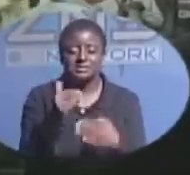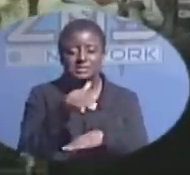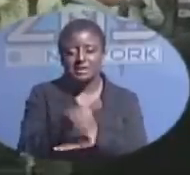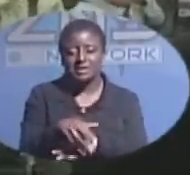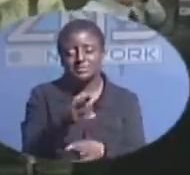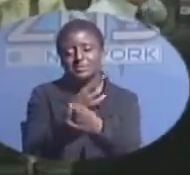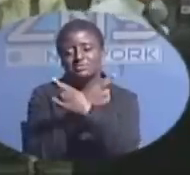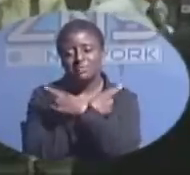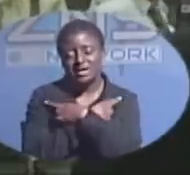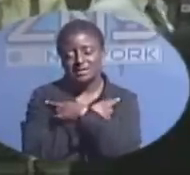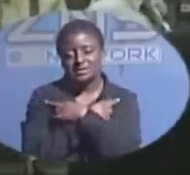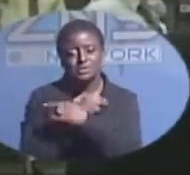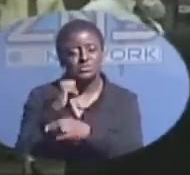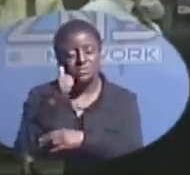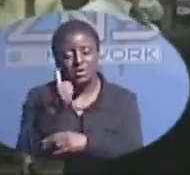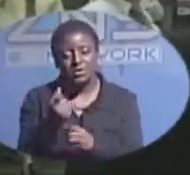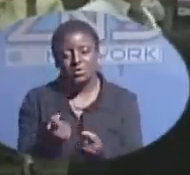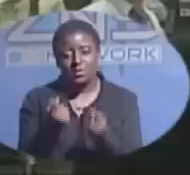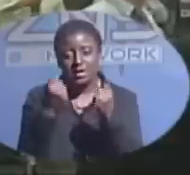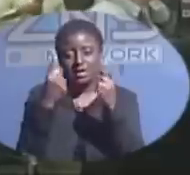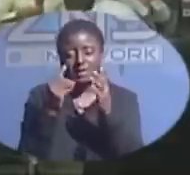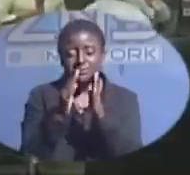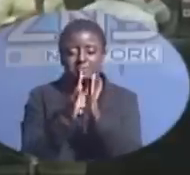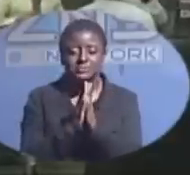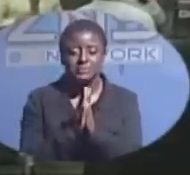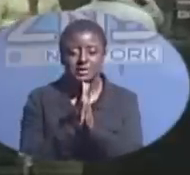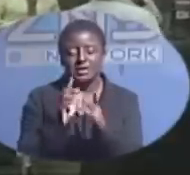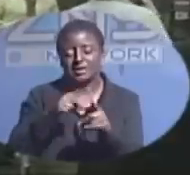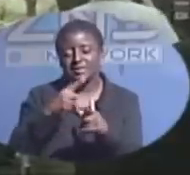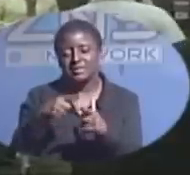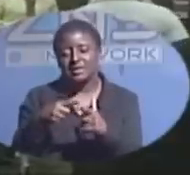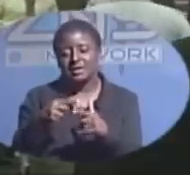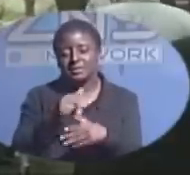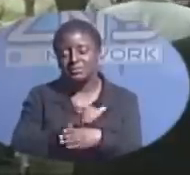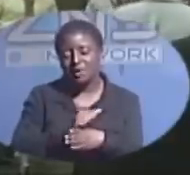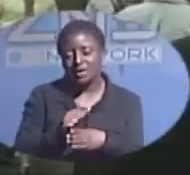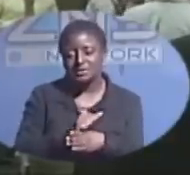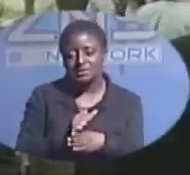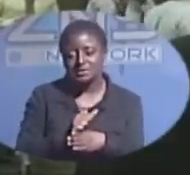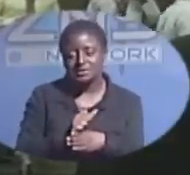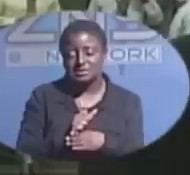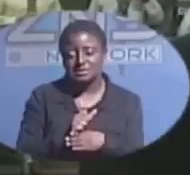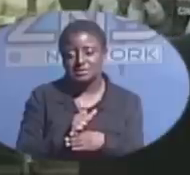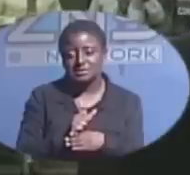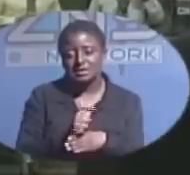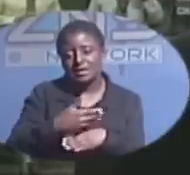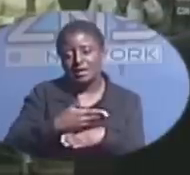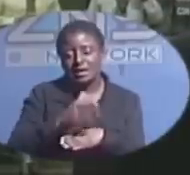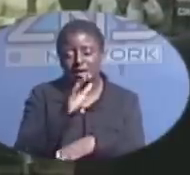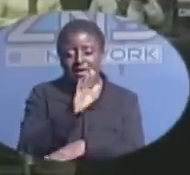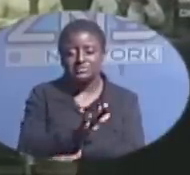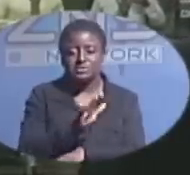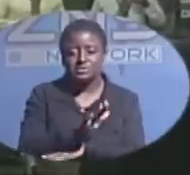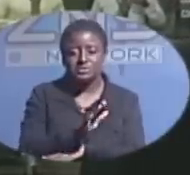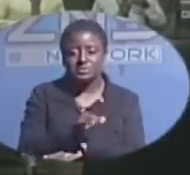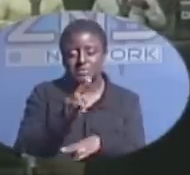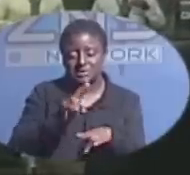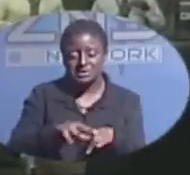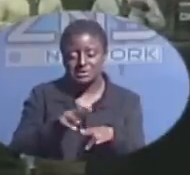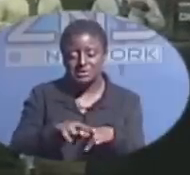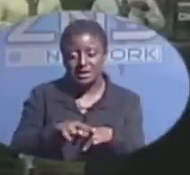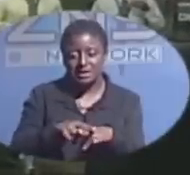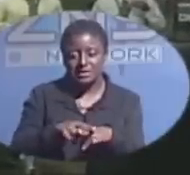Tomorrow morning we wake up at 8 o'clock for the potions, and then we'll go to the practice field about 10 o'clock in the morning. Tomorrow afternoon we'll sit down and